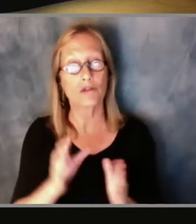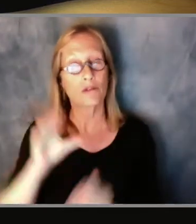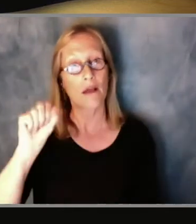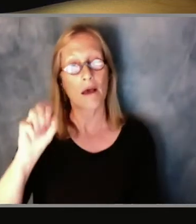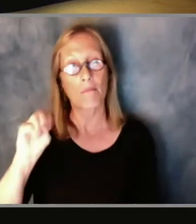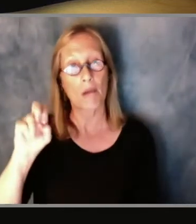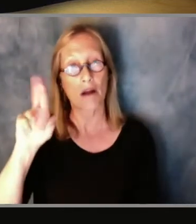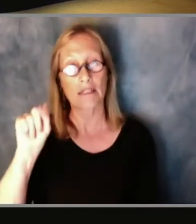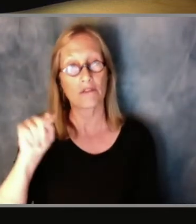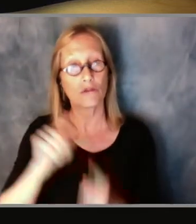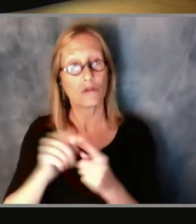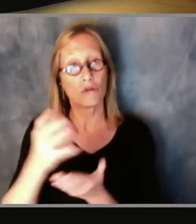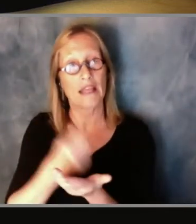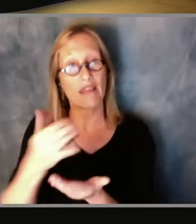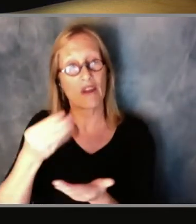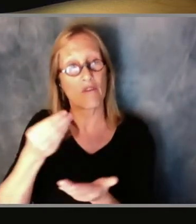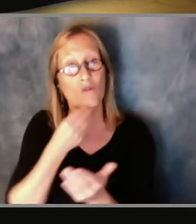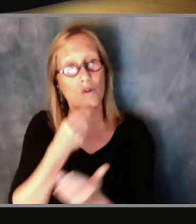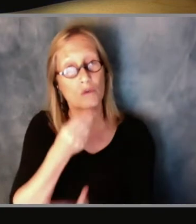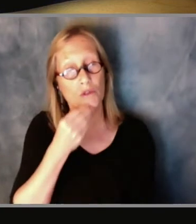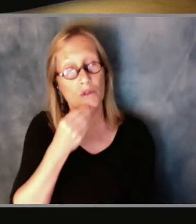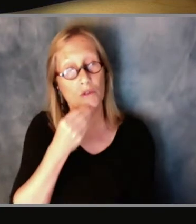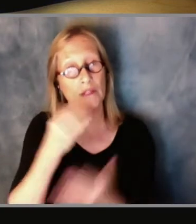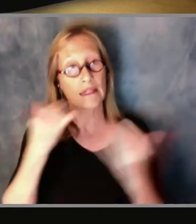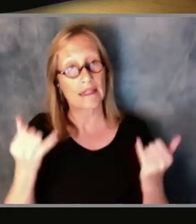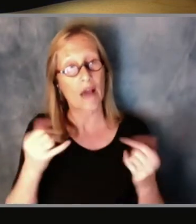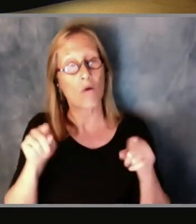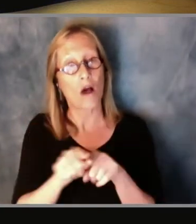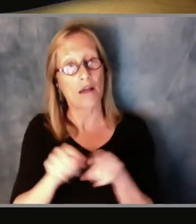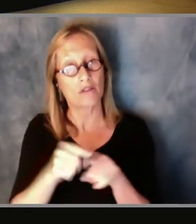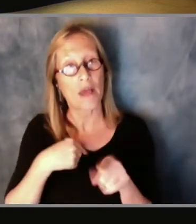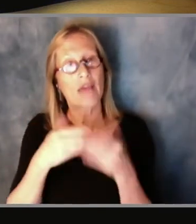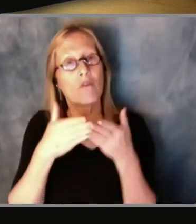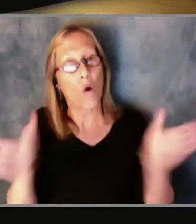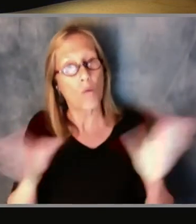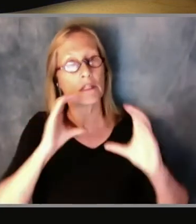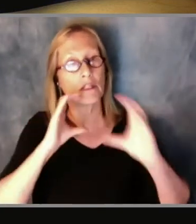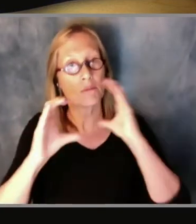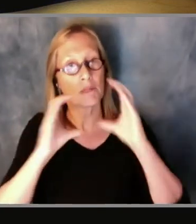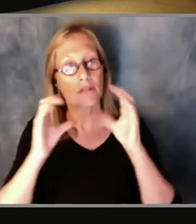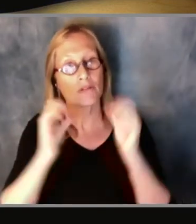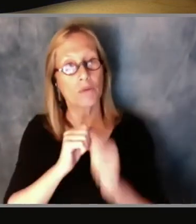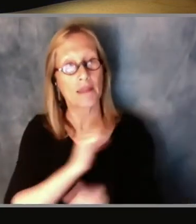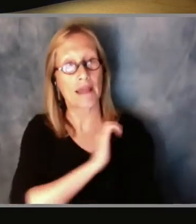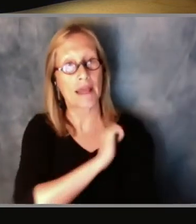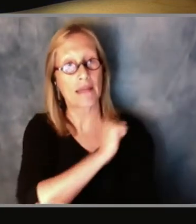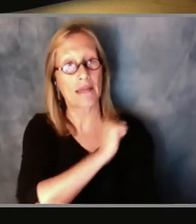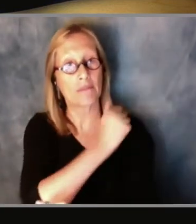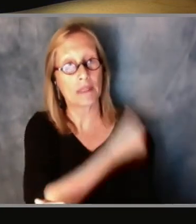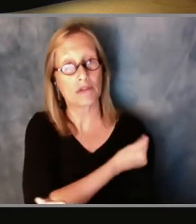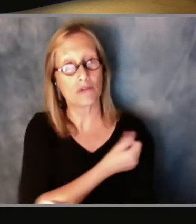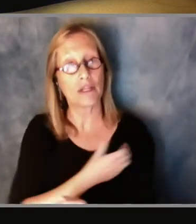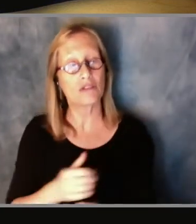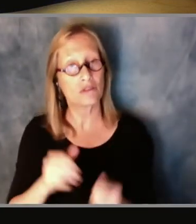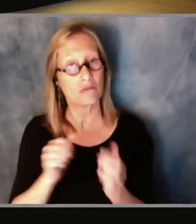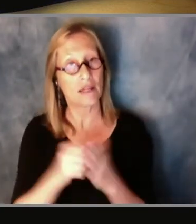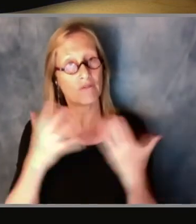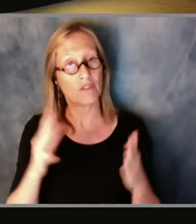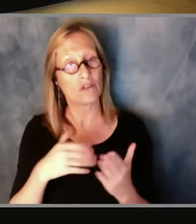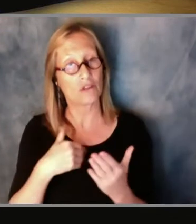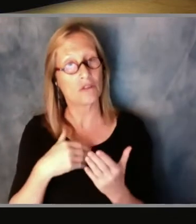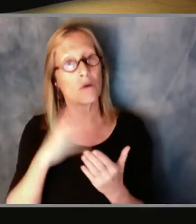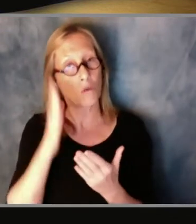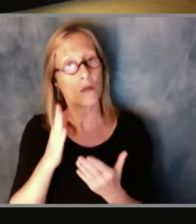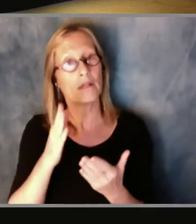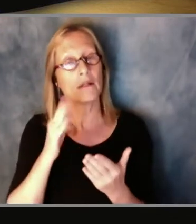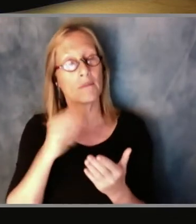citizens to speak out, ask, have that open communication with administration, which has proved to be successful